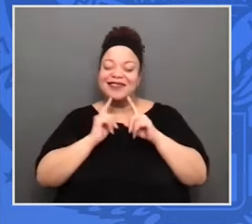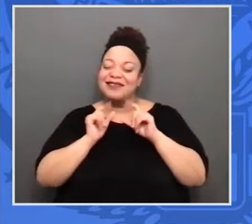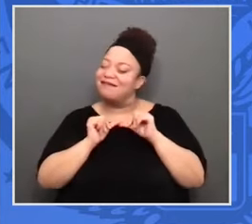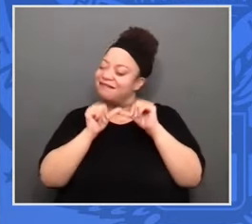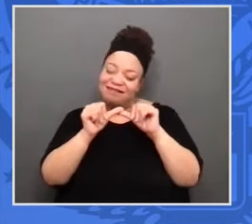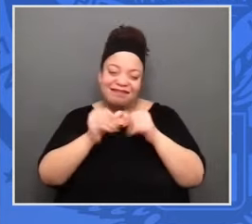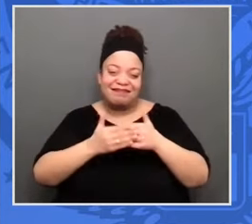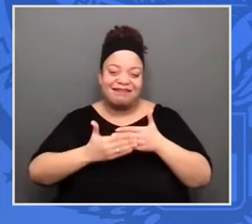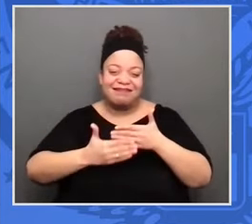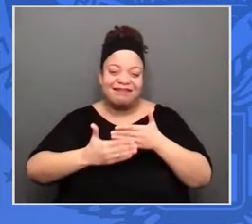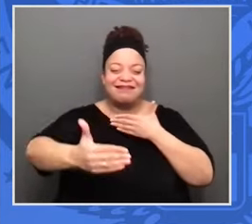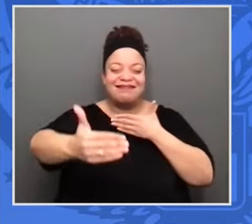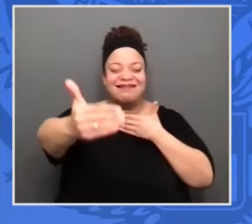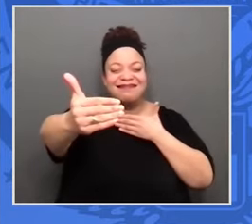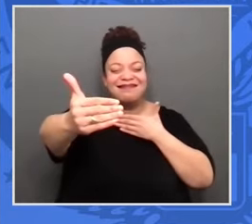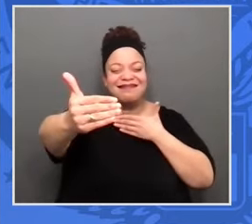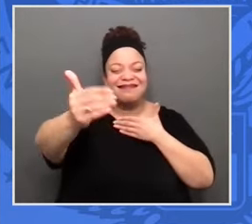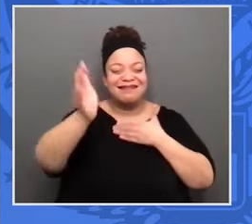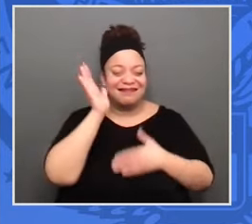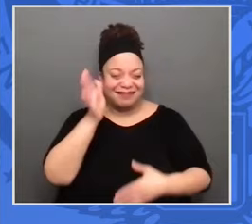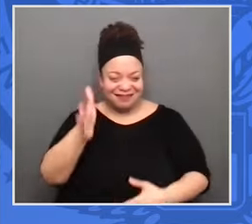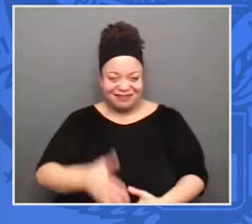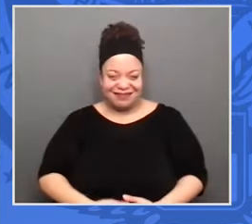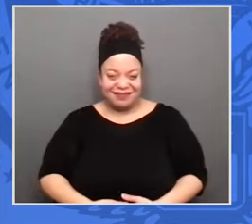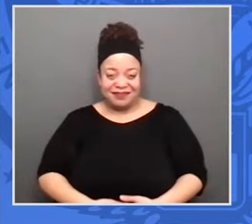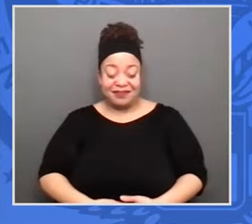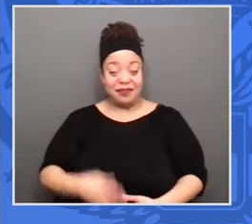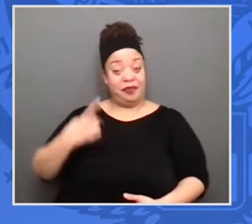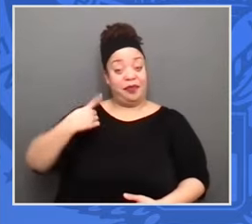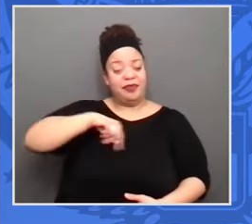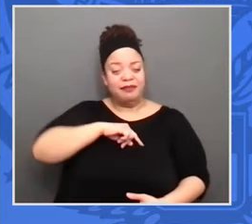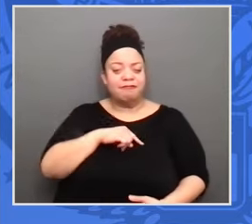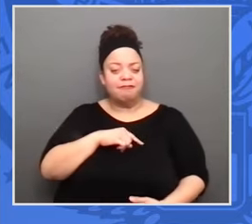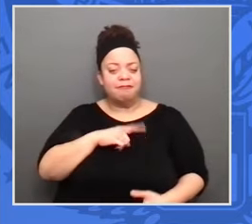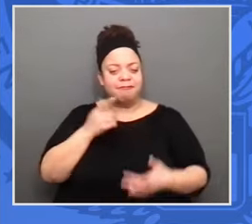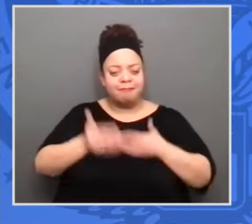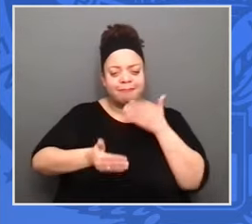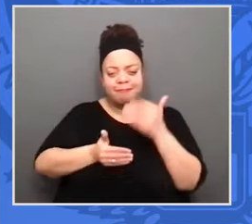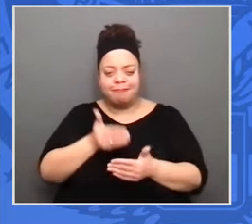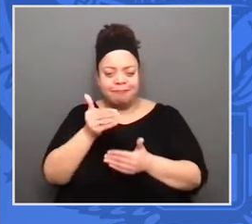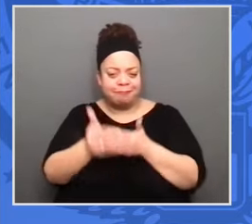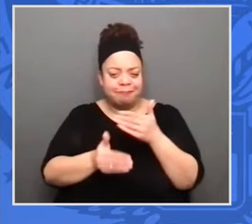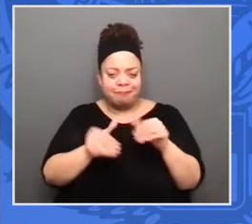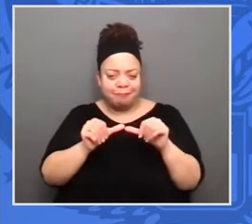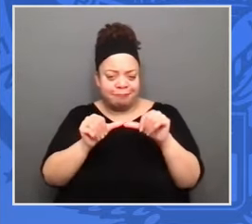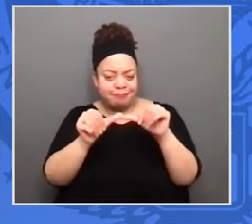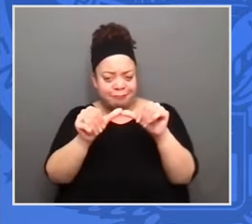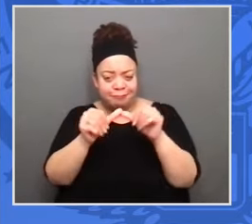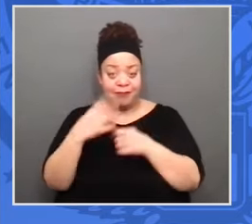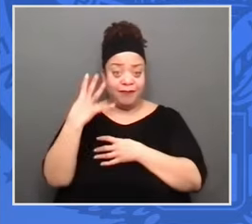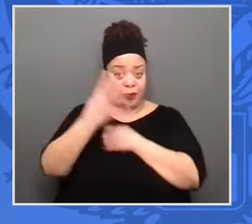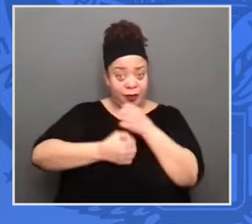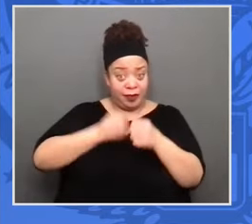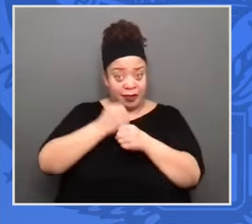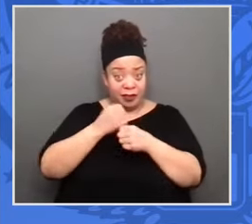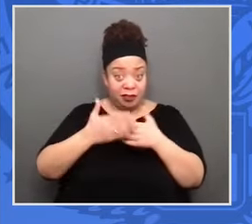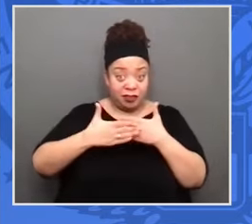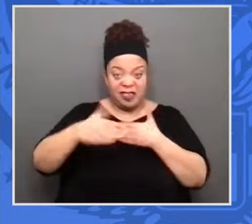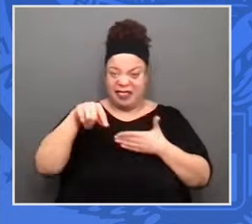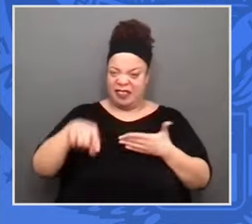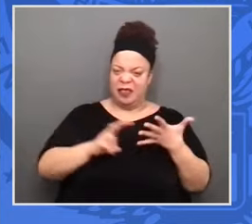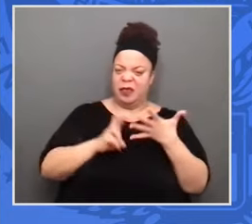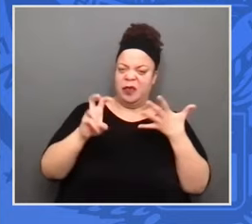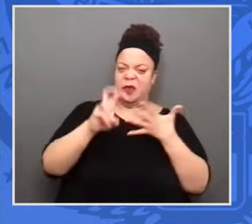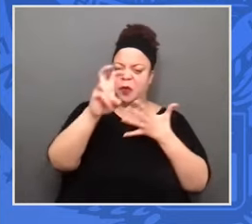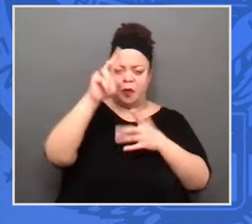all on the journey ahead, a message that can unite us as we begin a new passage from where we